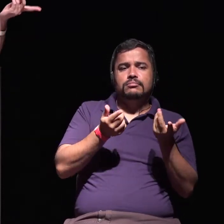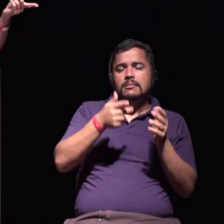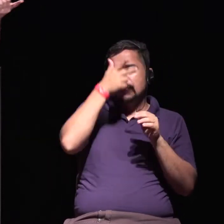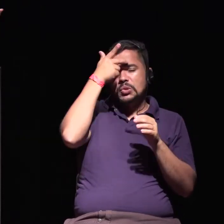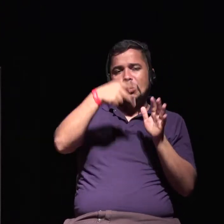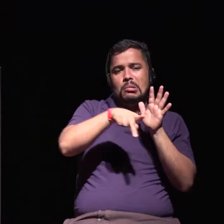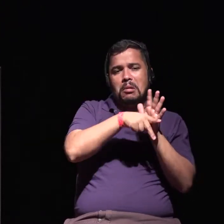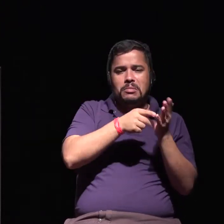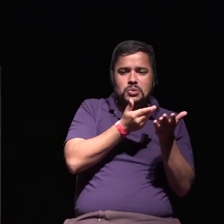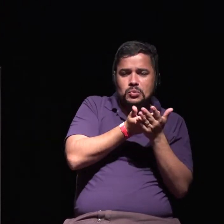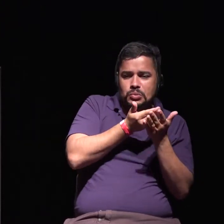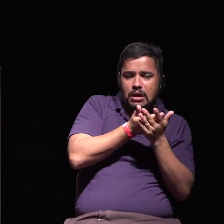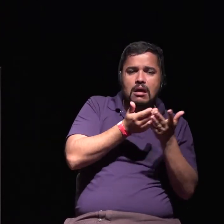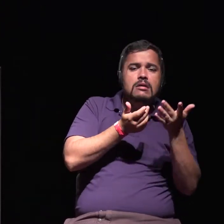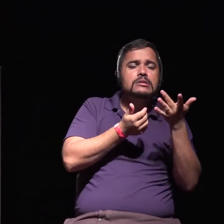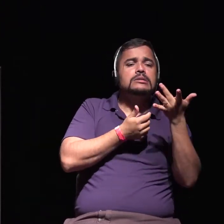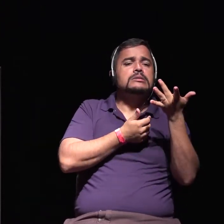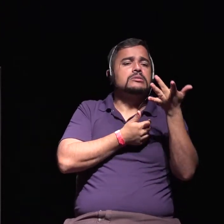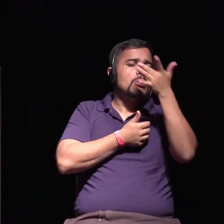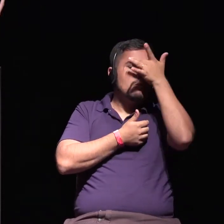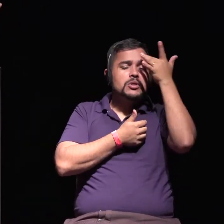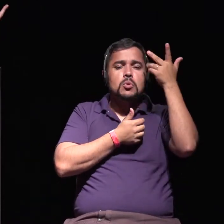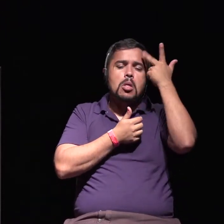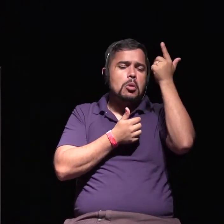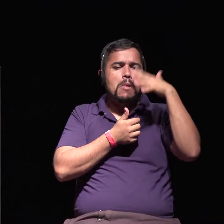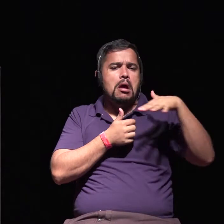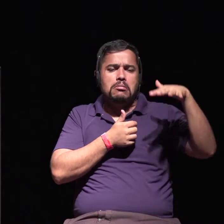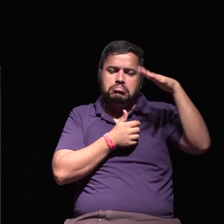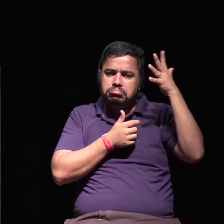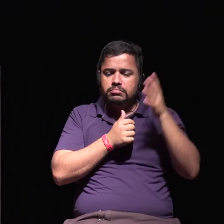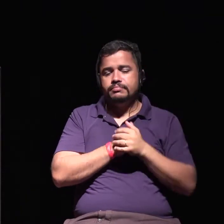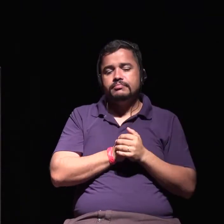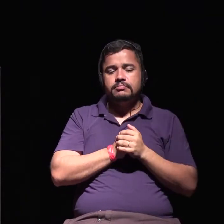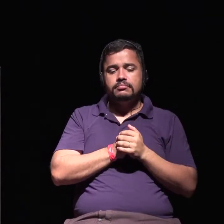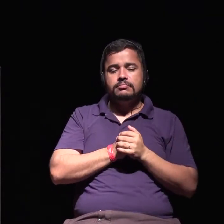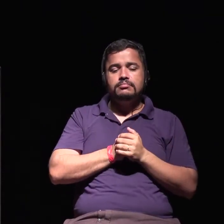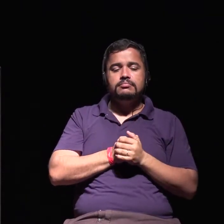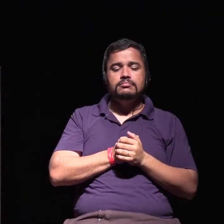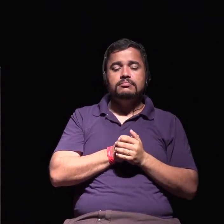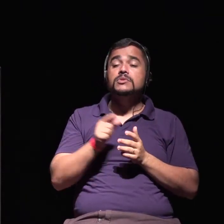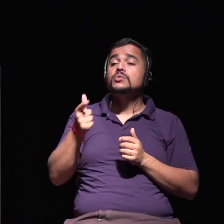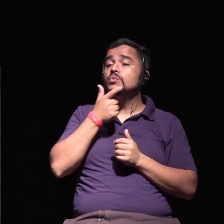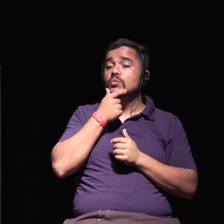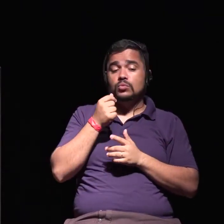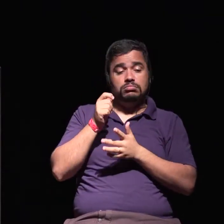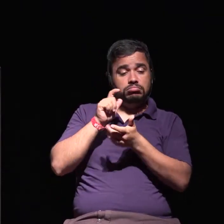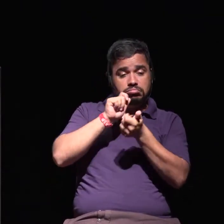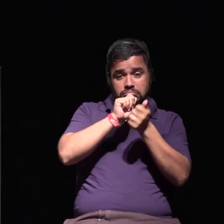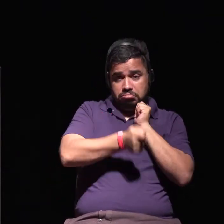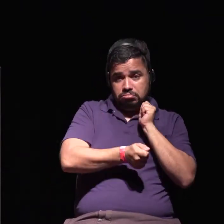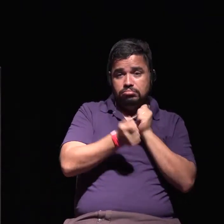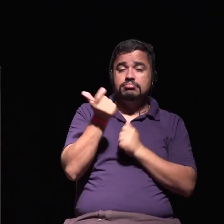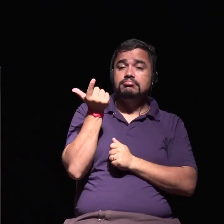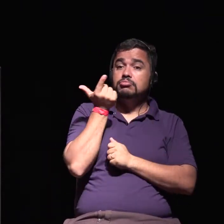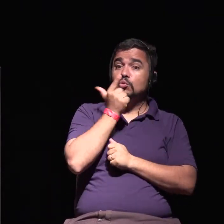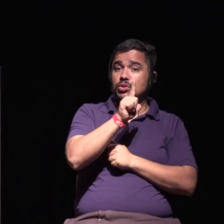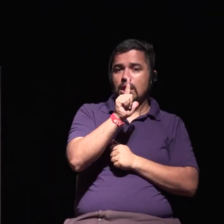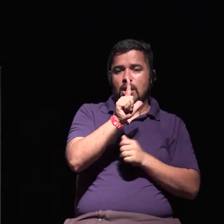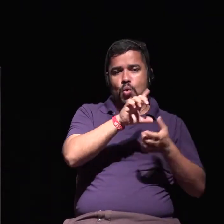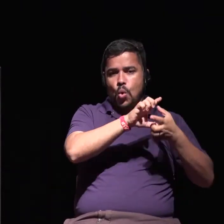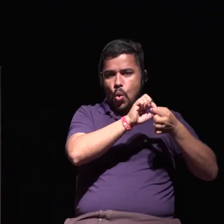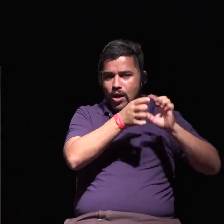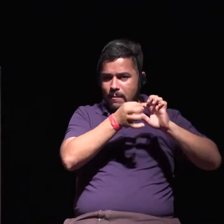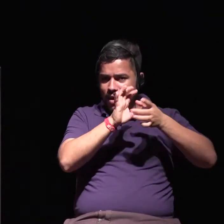coached at the moment he wins the 1960 Olympics, a black athlete, whereas jogging was almost entirely understood to be a